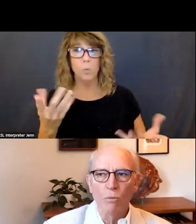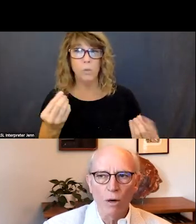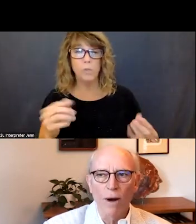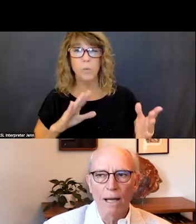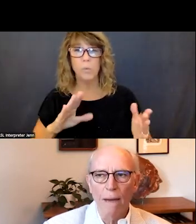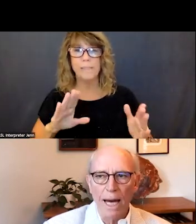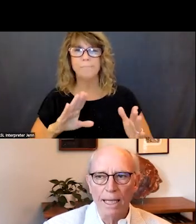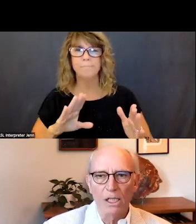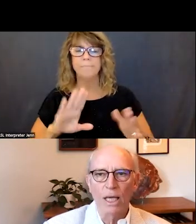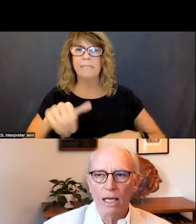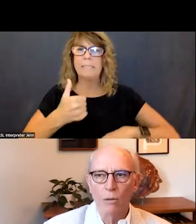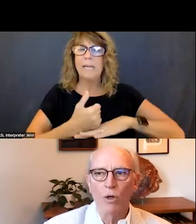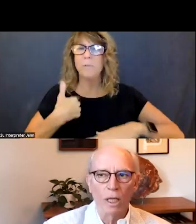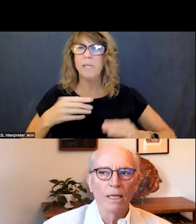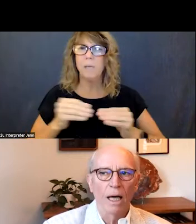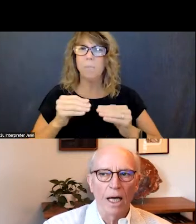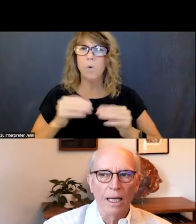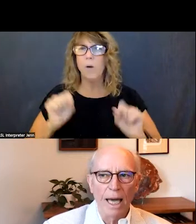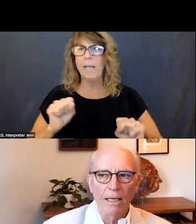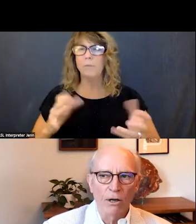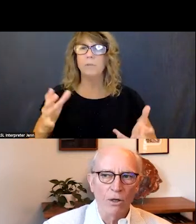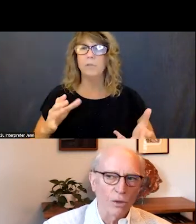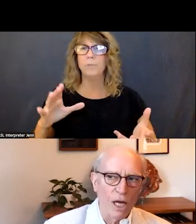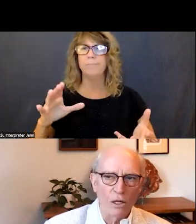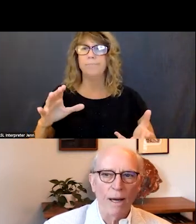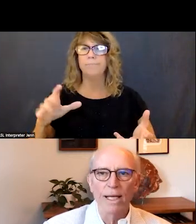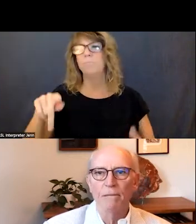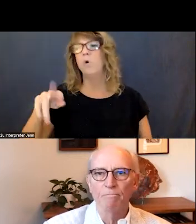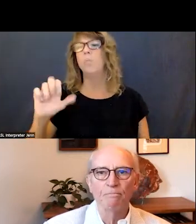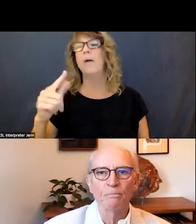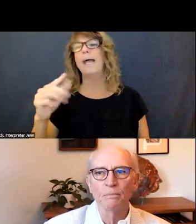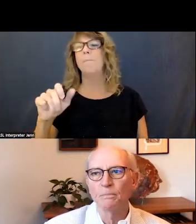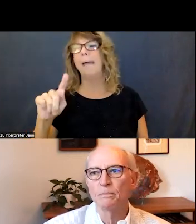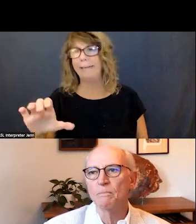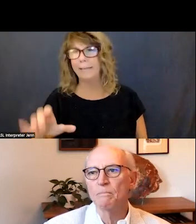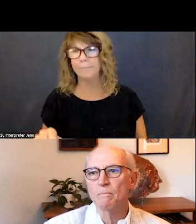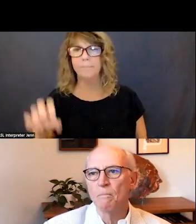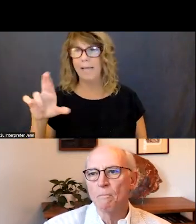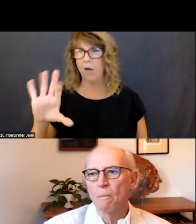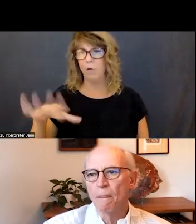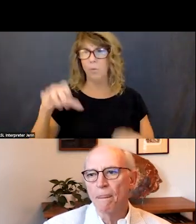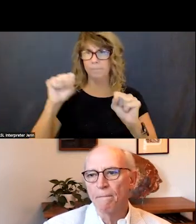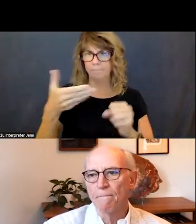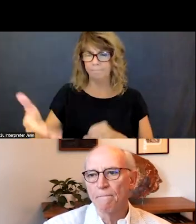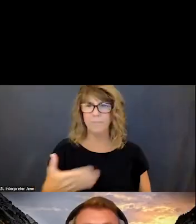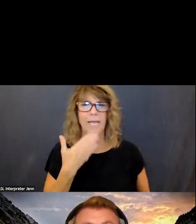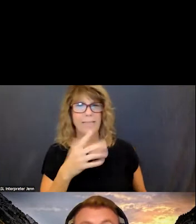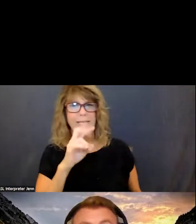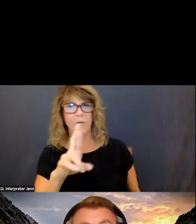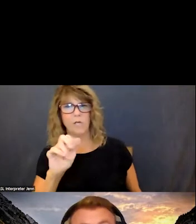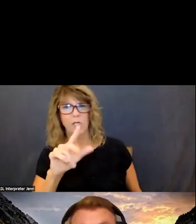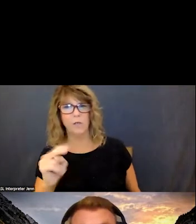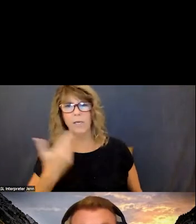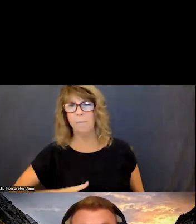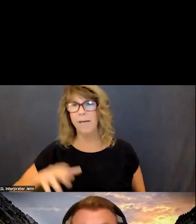be more pragmatic and scalable, and Eric will tell you about that. Thank you, Dr. Allen. My name's